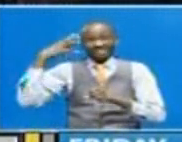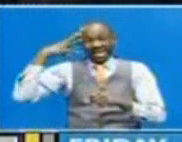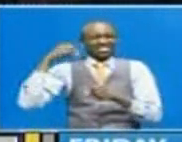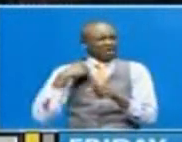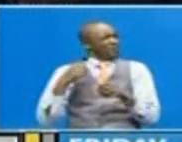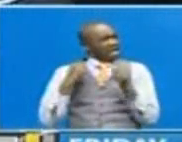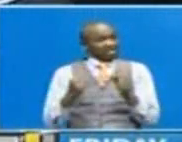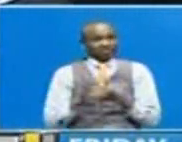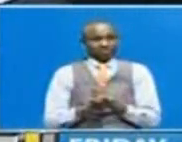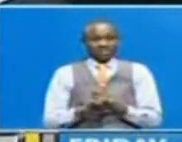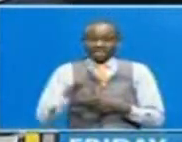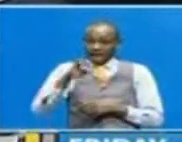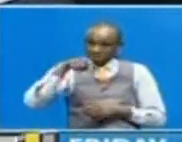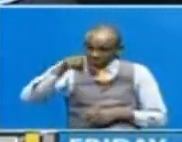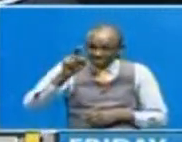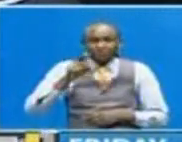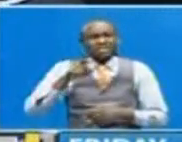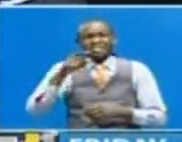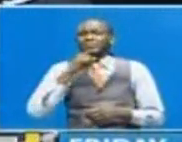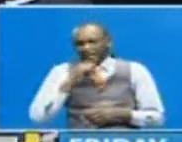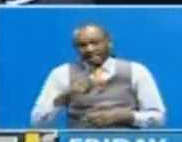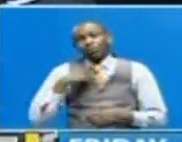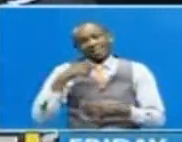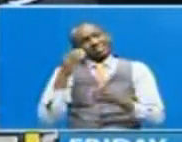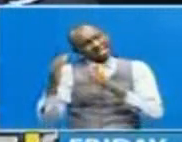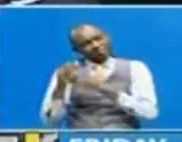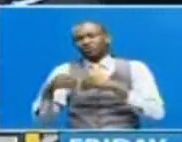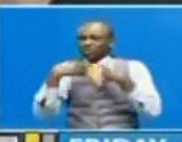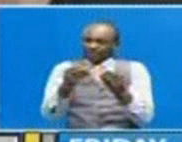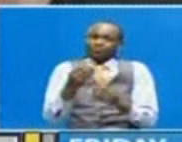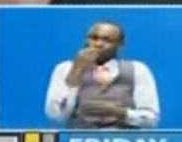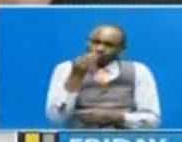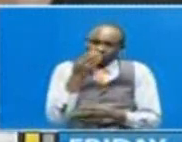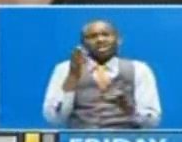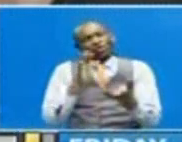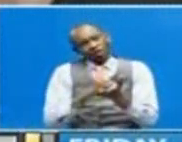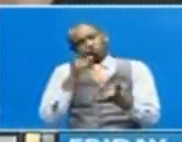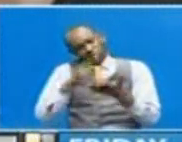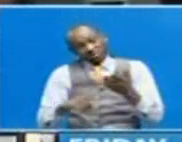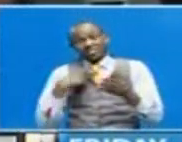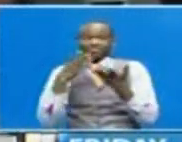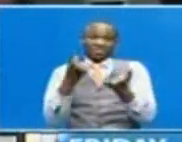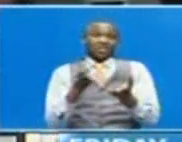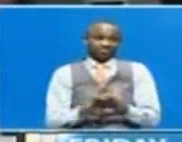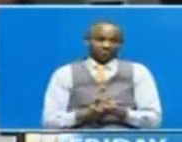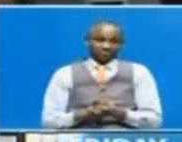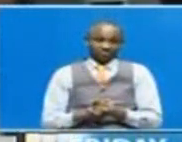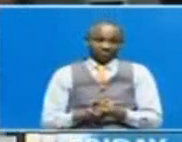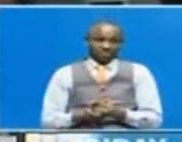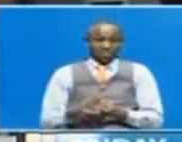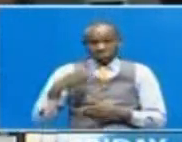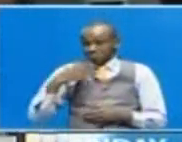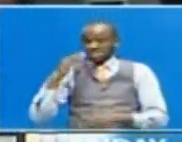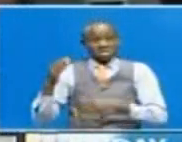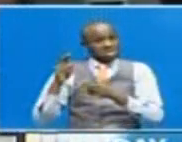now relies on his neighbors, friends, and well-wishers who pass by his shanty and offer him food when it is available. Hatuna related na